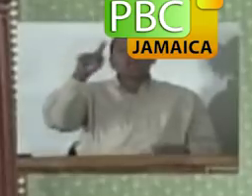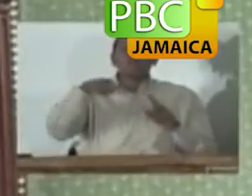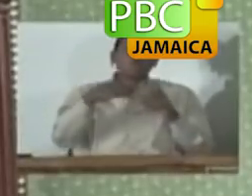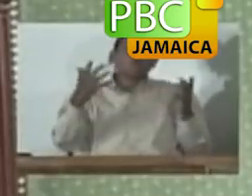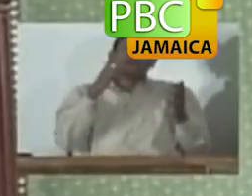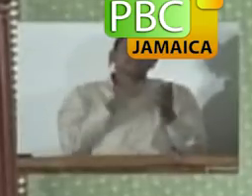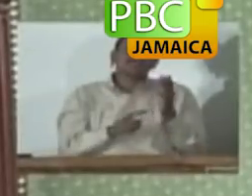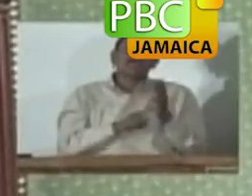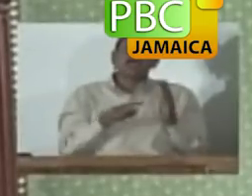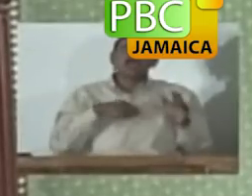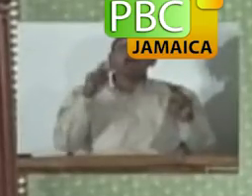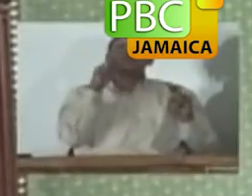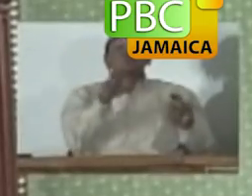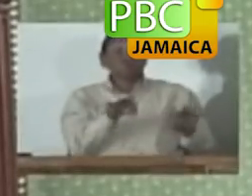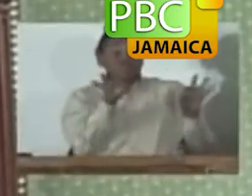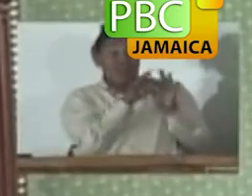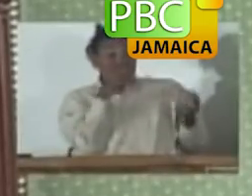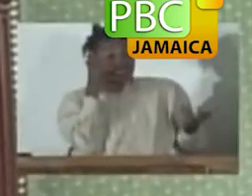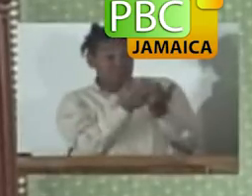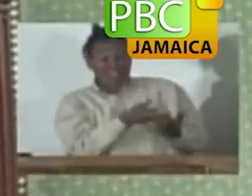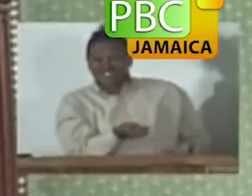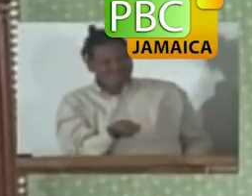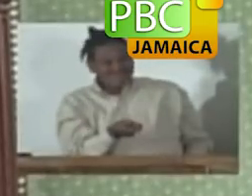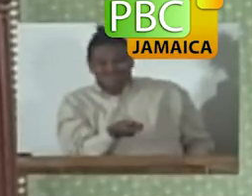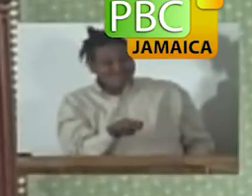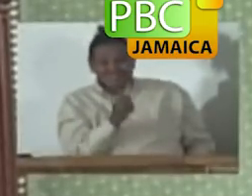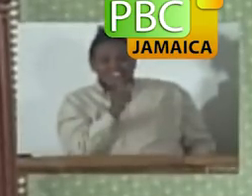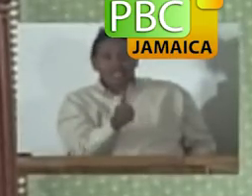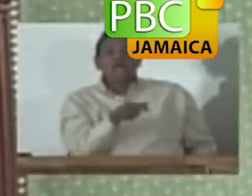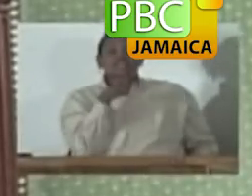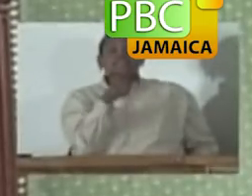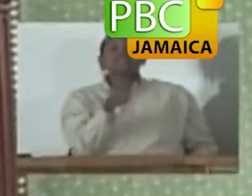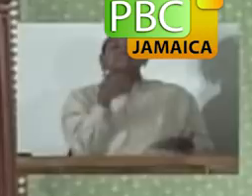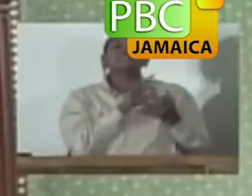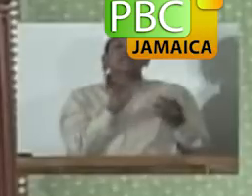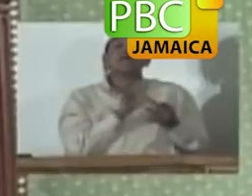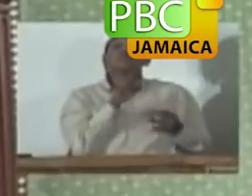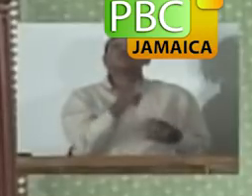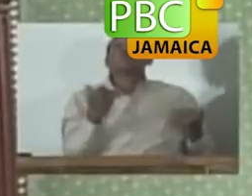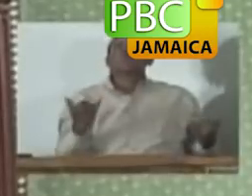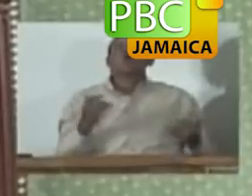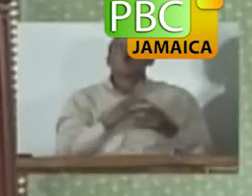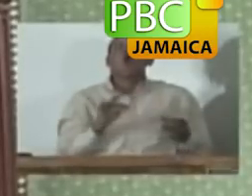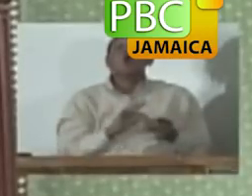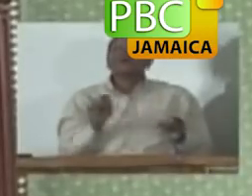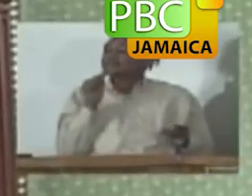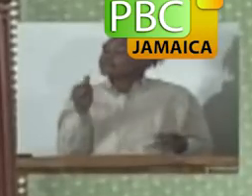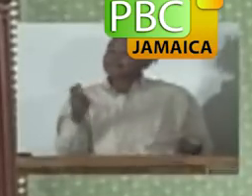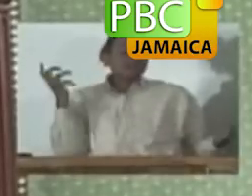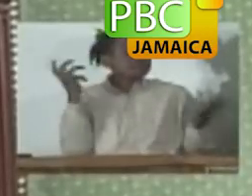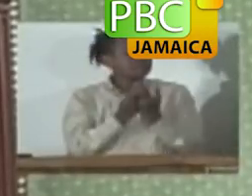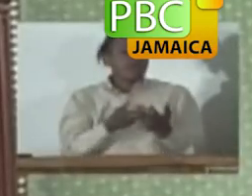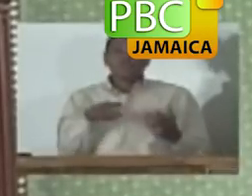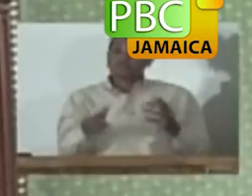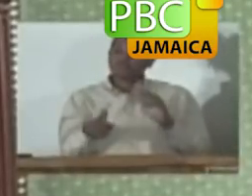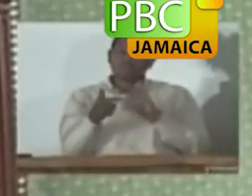I'm dealing with the question of relevance. Senator Brown, such statements that you are making are not relevant